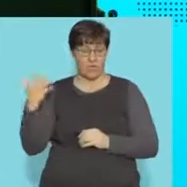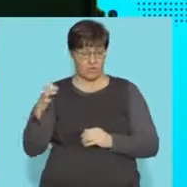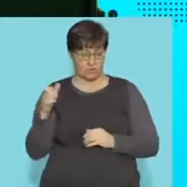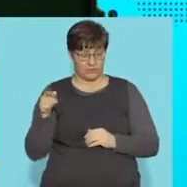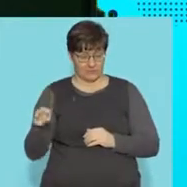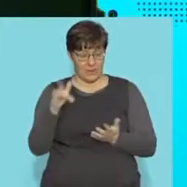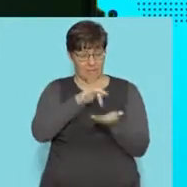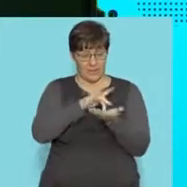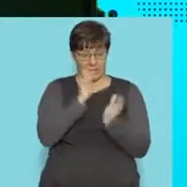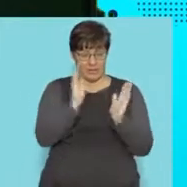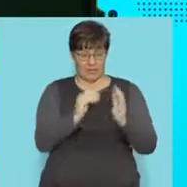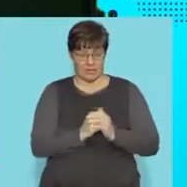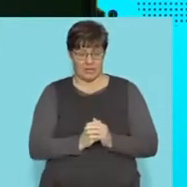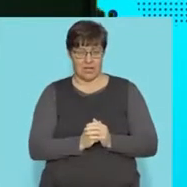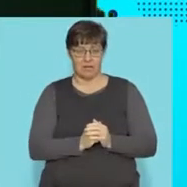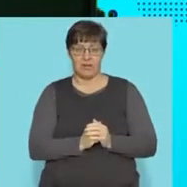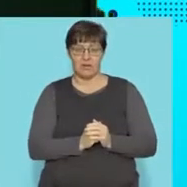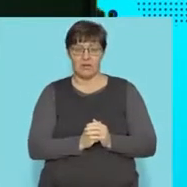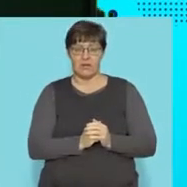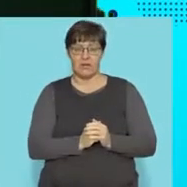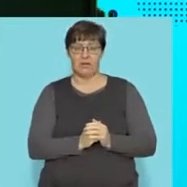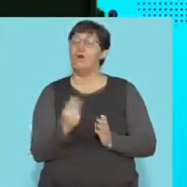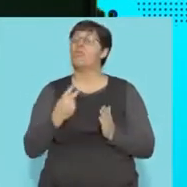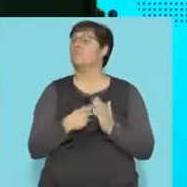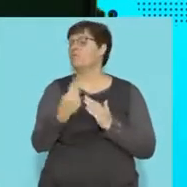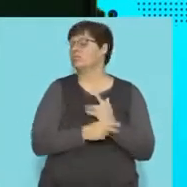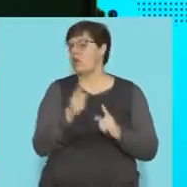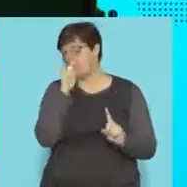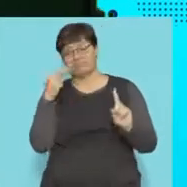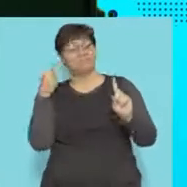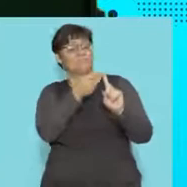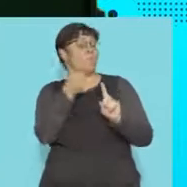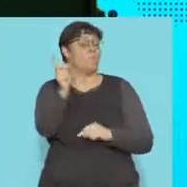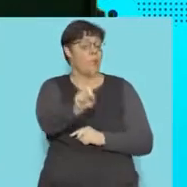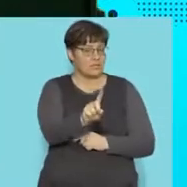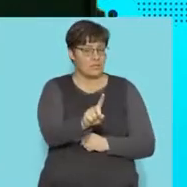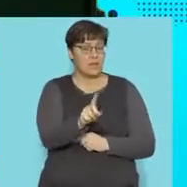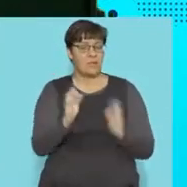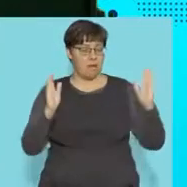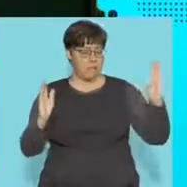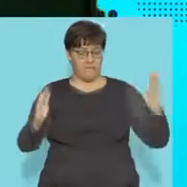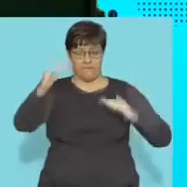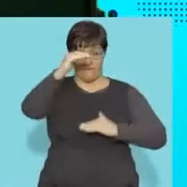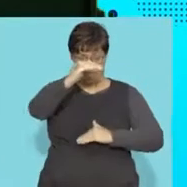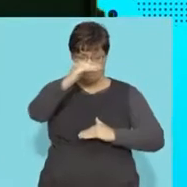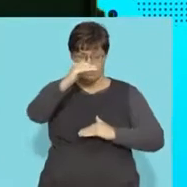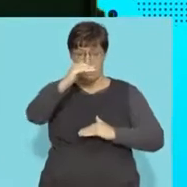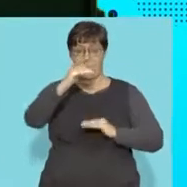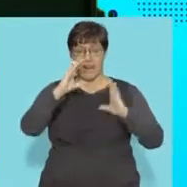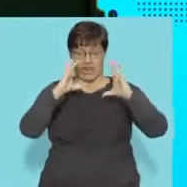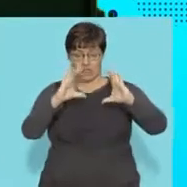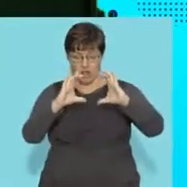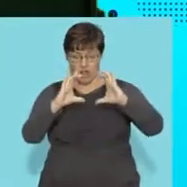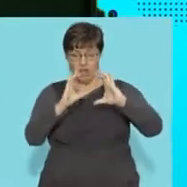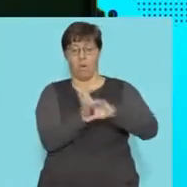circle in the middle. My project or my mission is to determine the area of this field